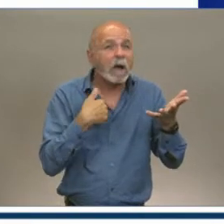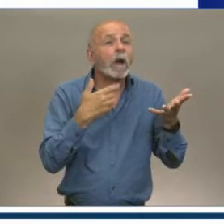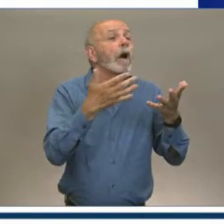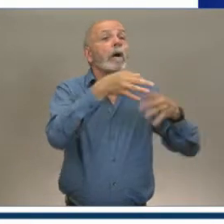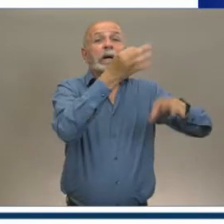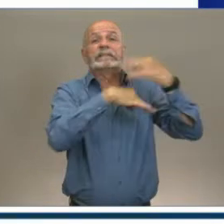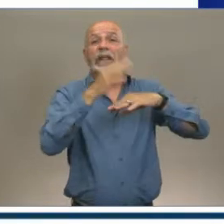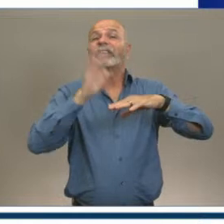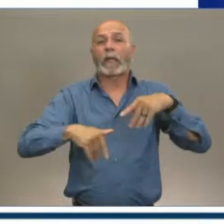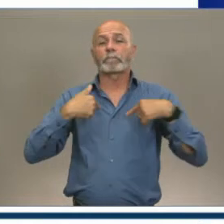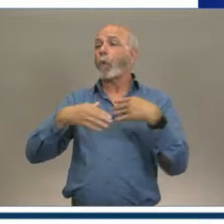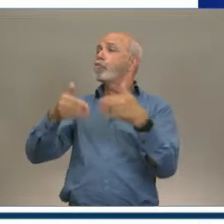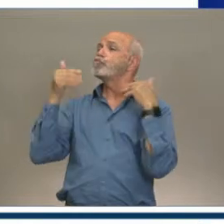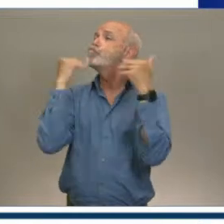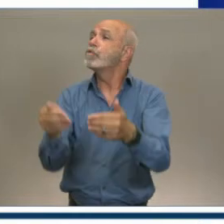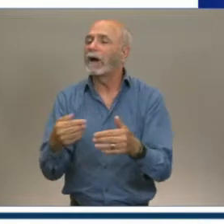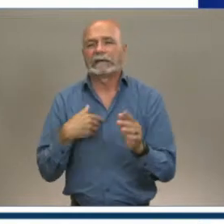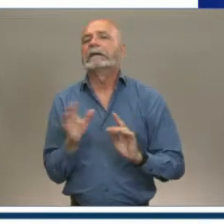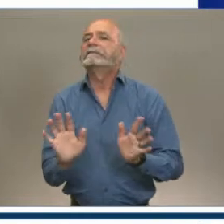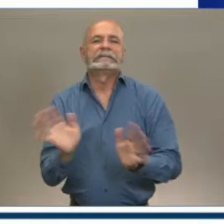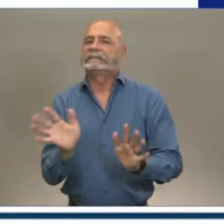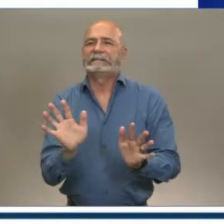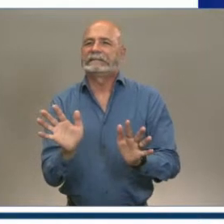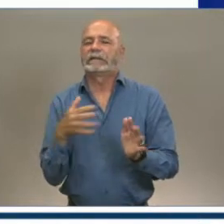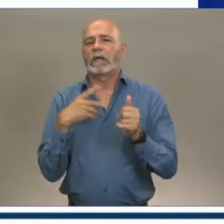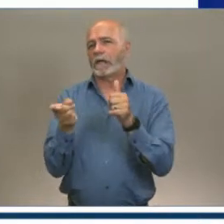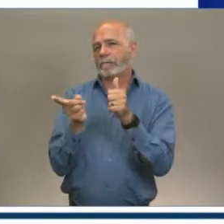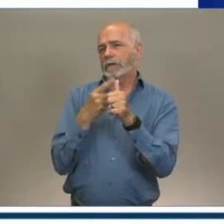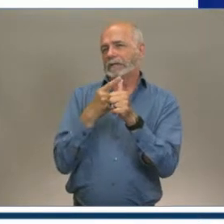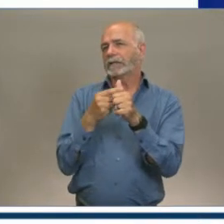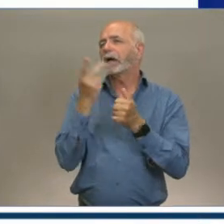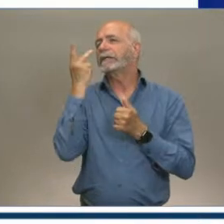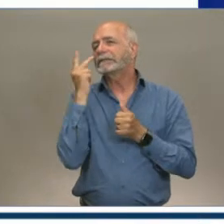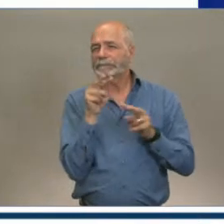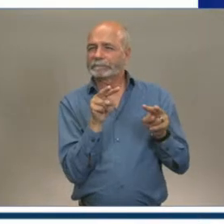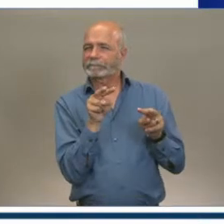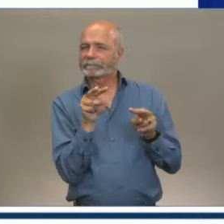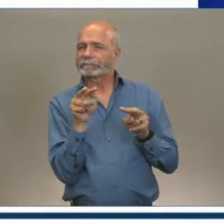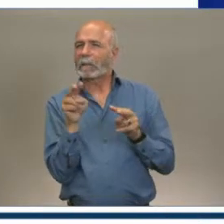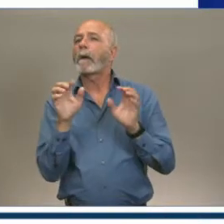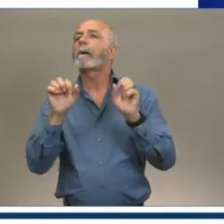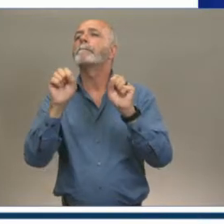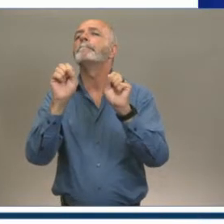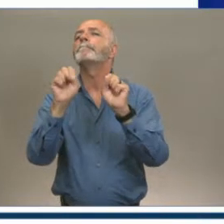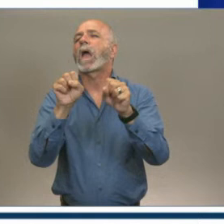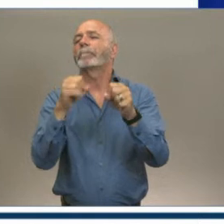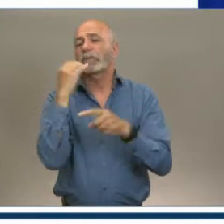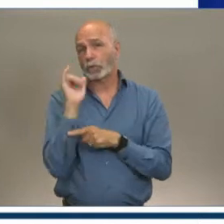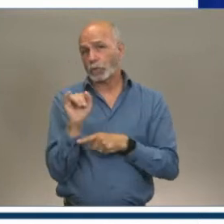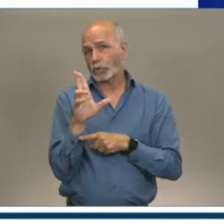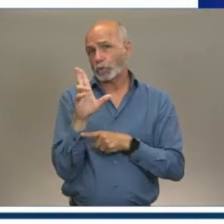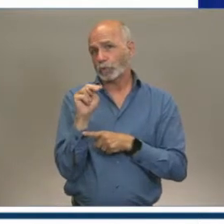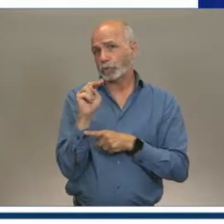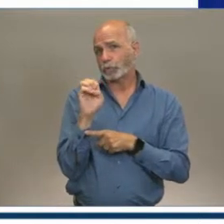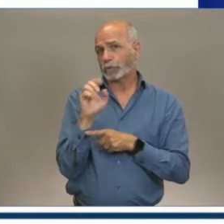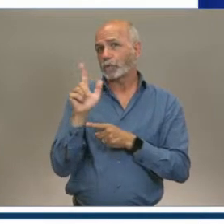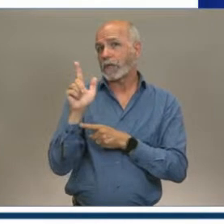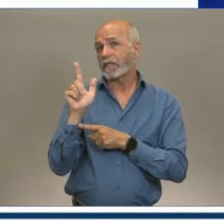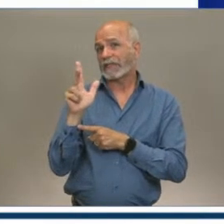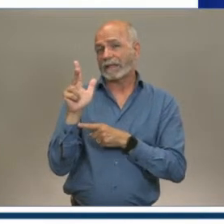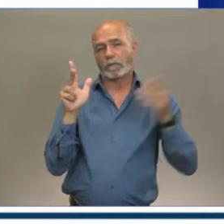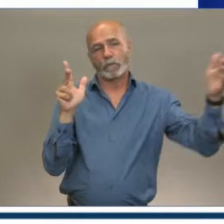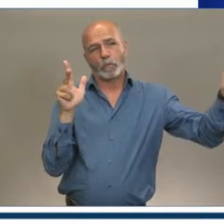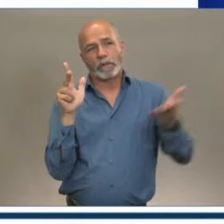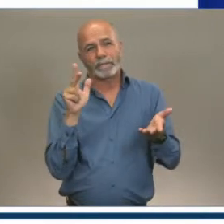consideration, we believe we can open to our Atlantic neighbors on June 23rd. and it is the best alignment we were able to achieve in